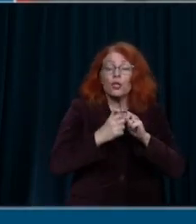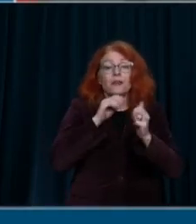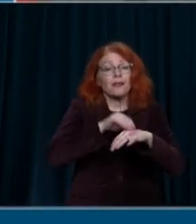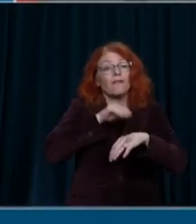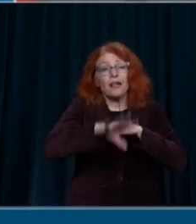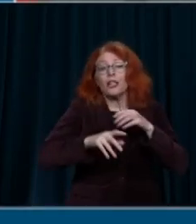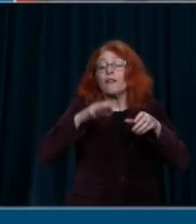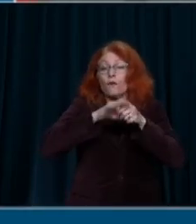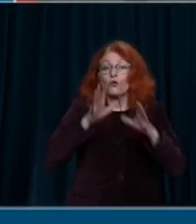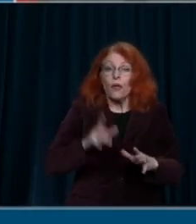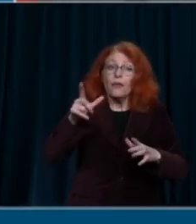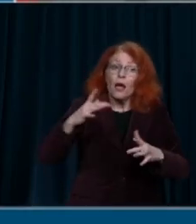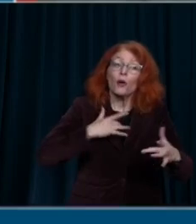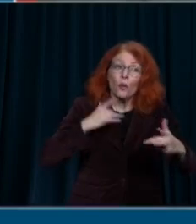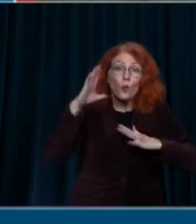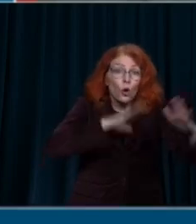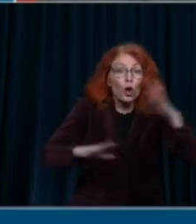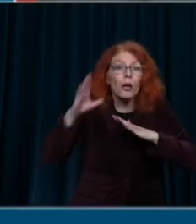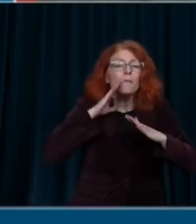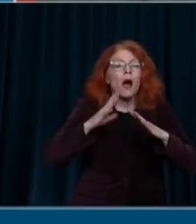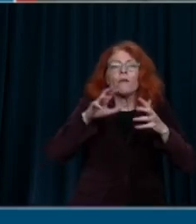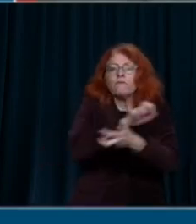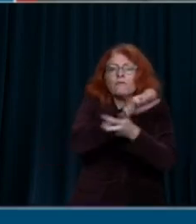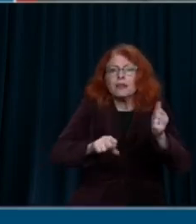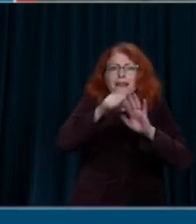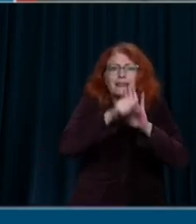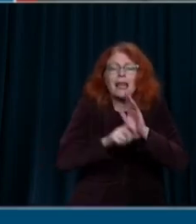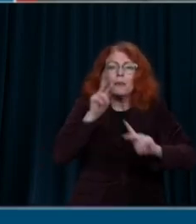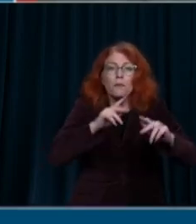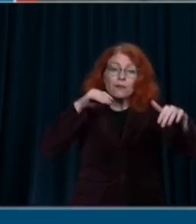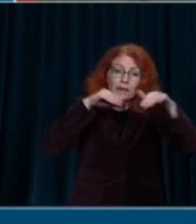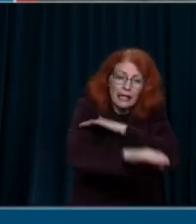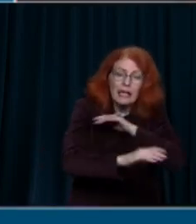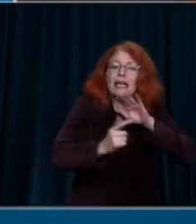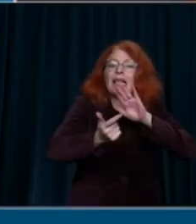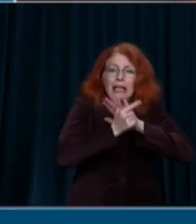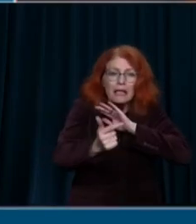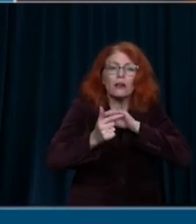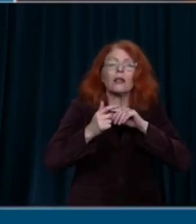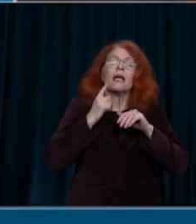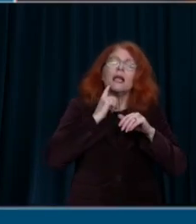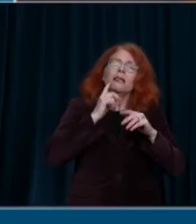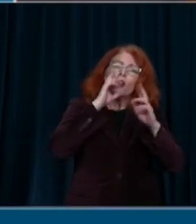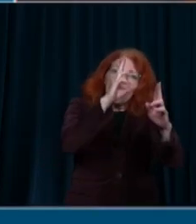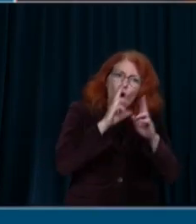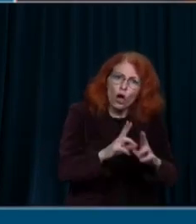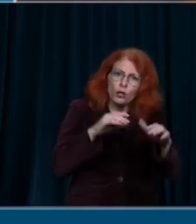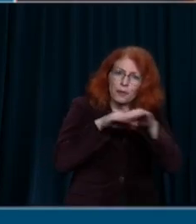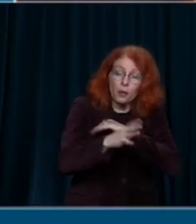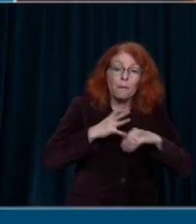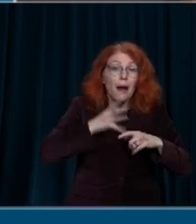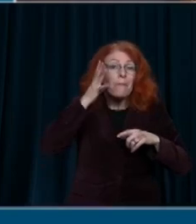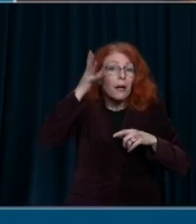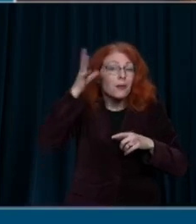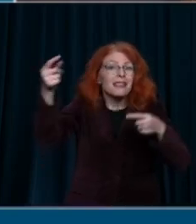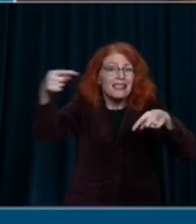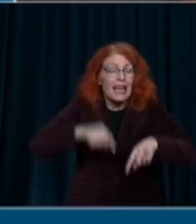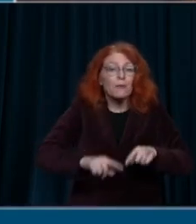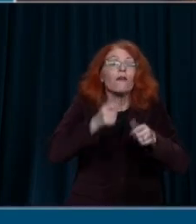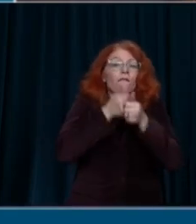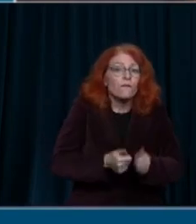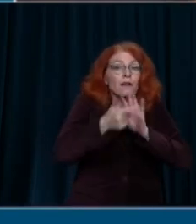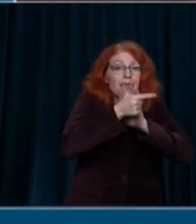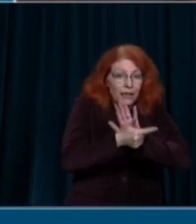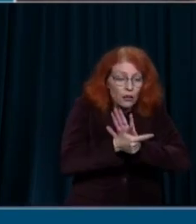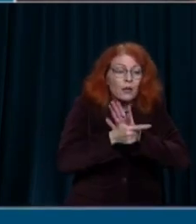voters. They're worried about the destruction of this state from people coming in illegally. It's a privilege to come here, and my parents came here legally, and so many